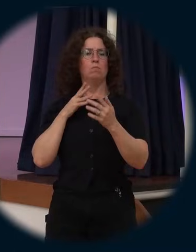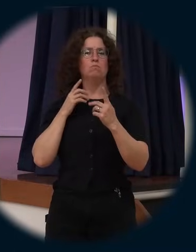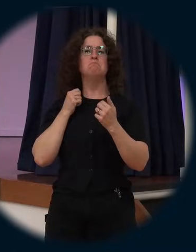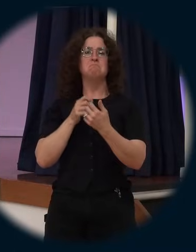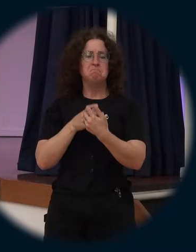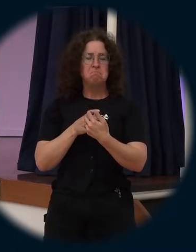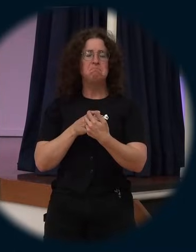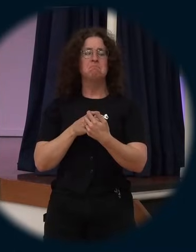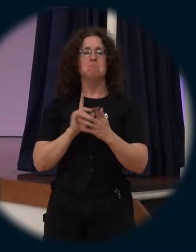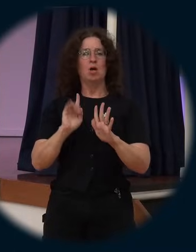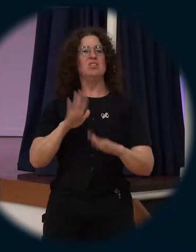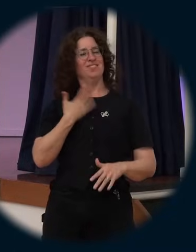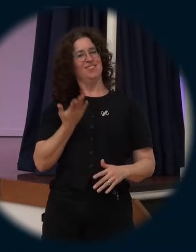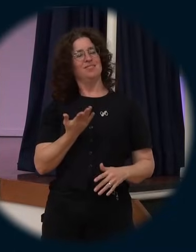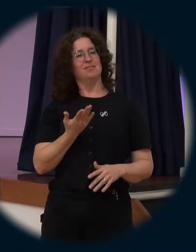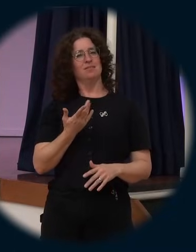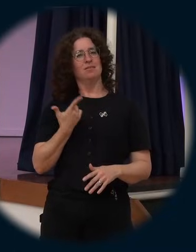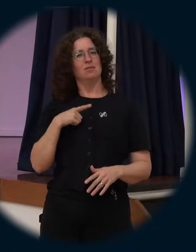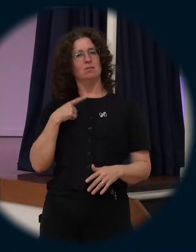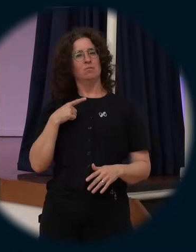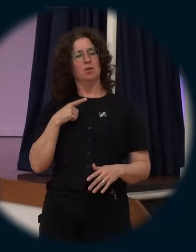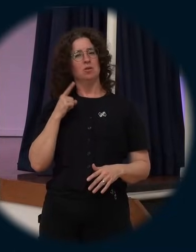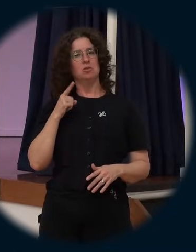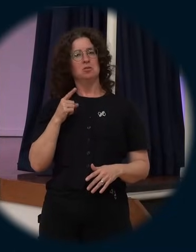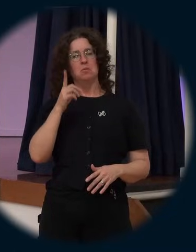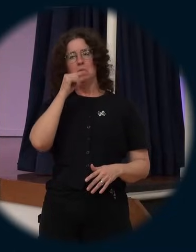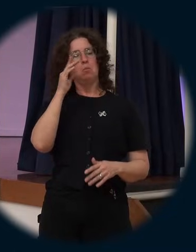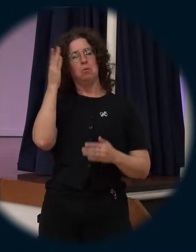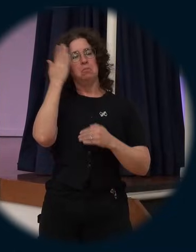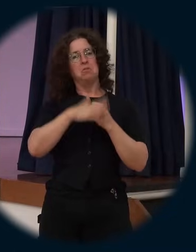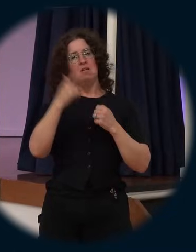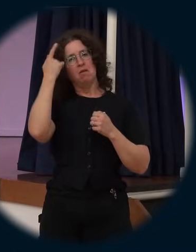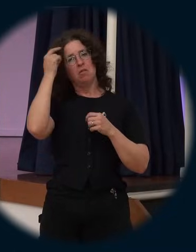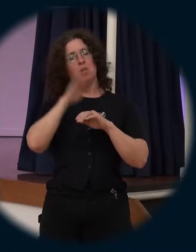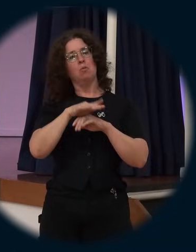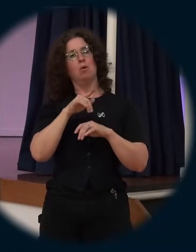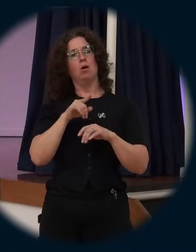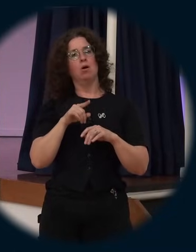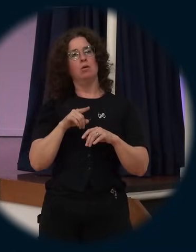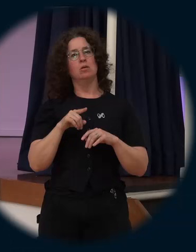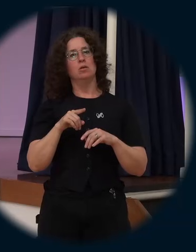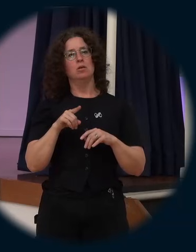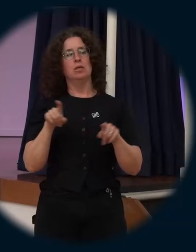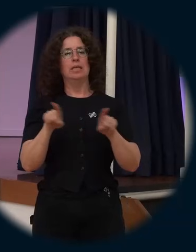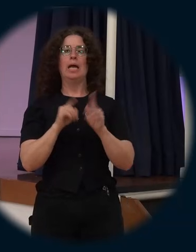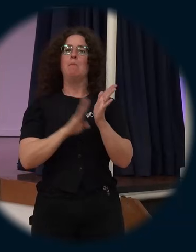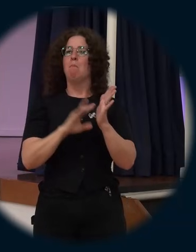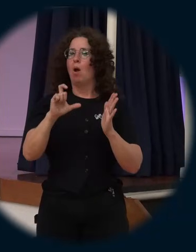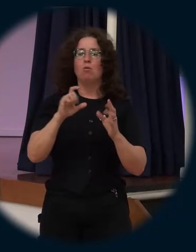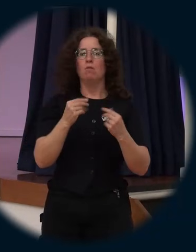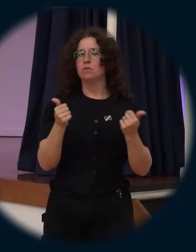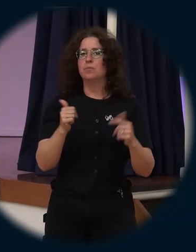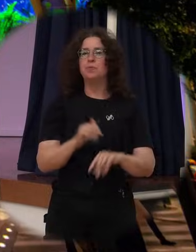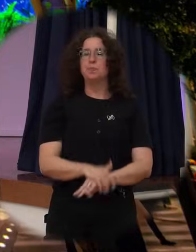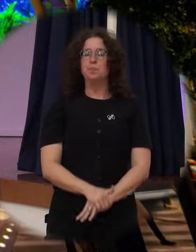very interesting because it's not a complexity most people will probably think about when they play their favorite games like Minecraft, stuff like that.